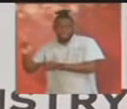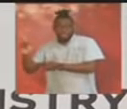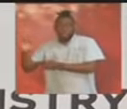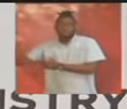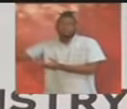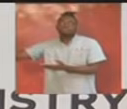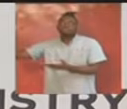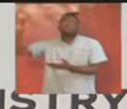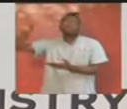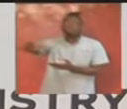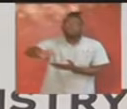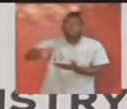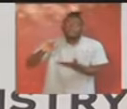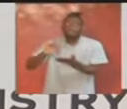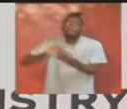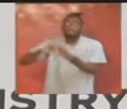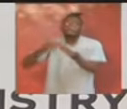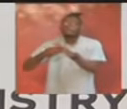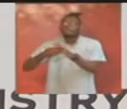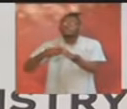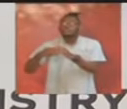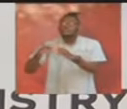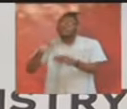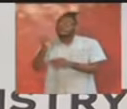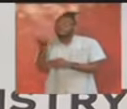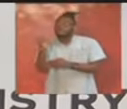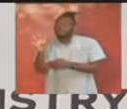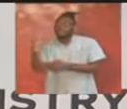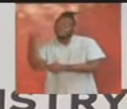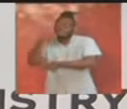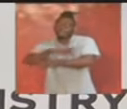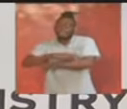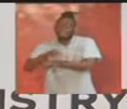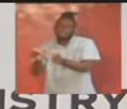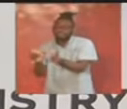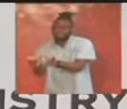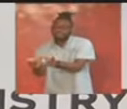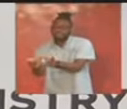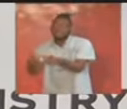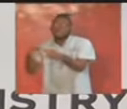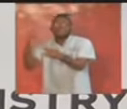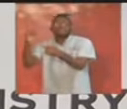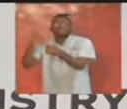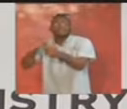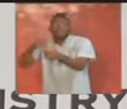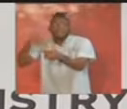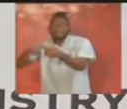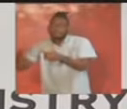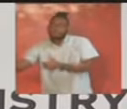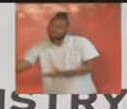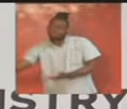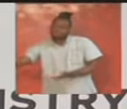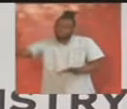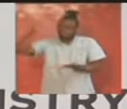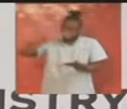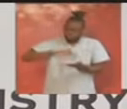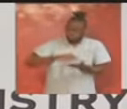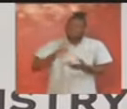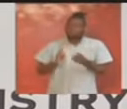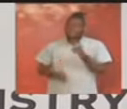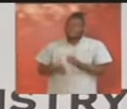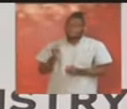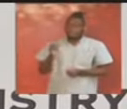14-day quarantine either at state or state-supervised facilities to reduce the risk of transmission of the UK